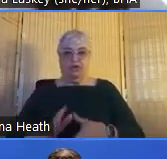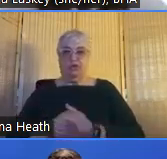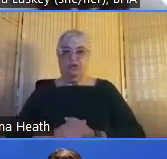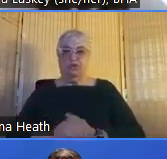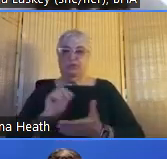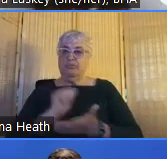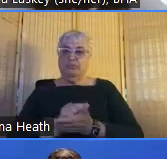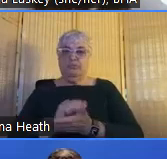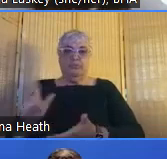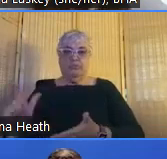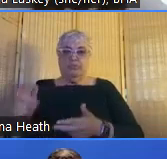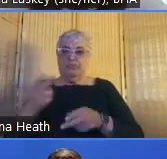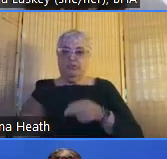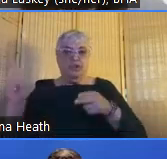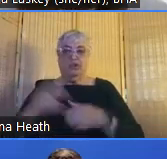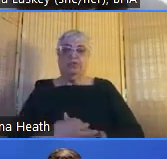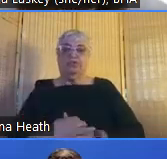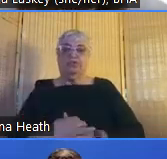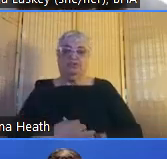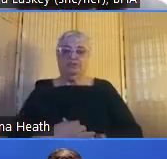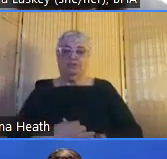Short chapter, that's all I've got.